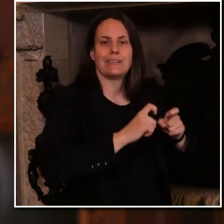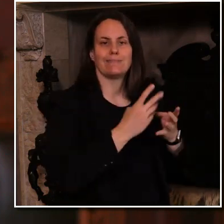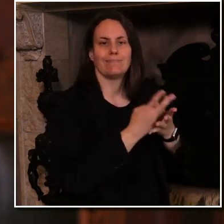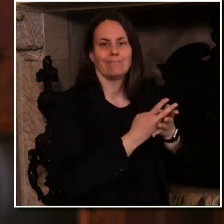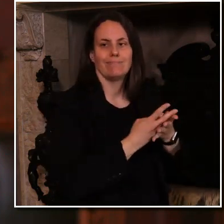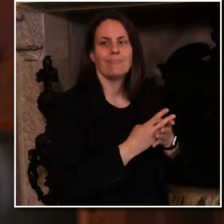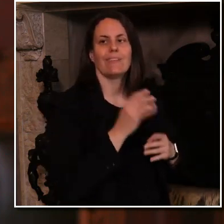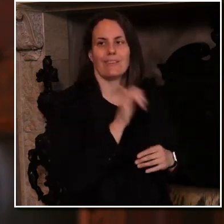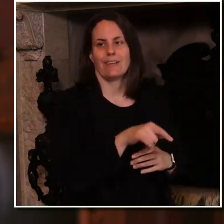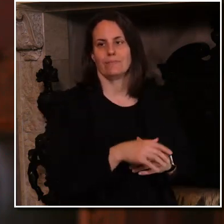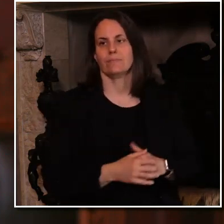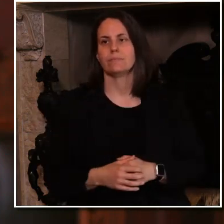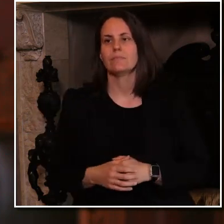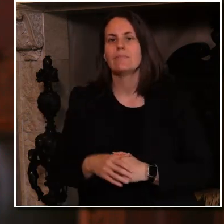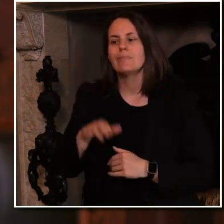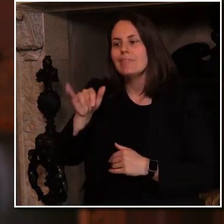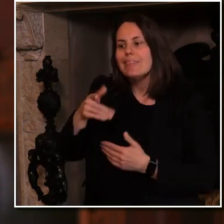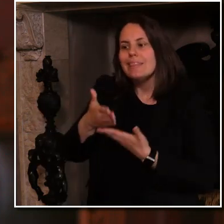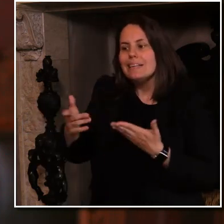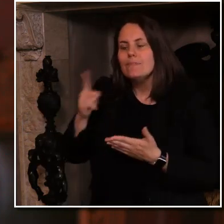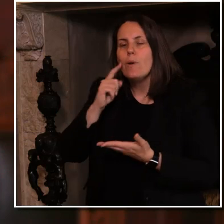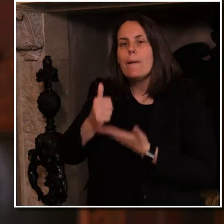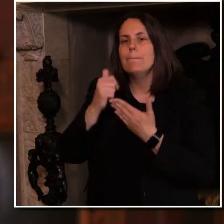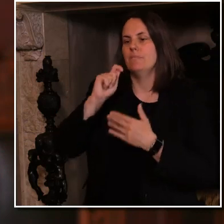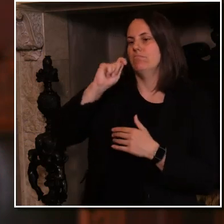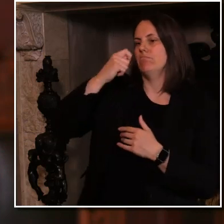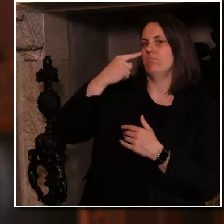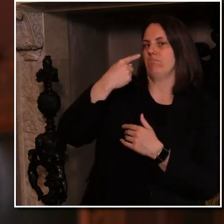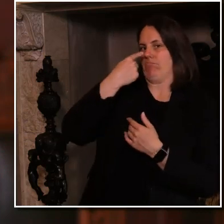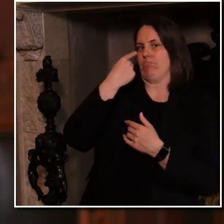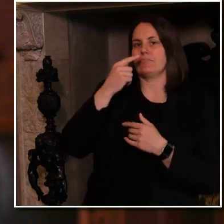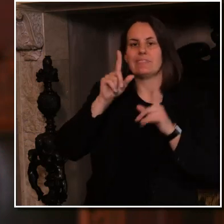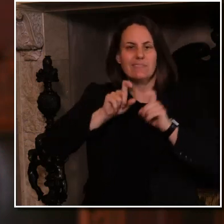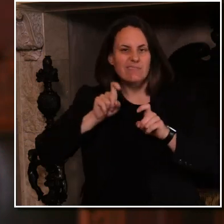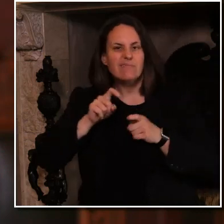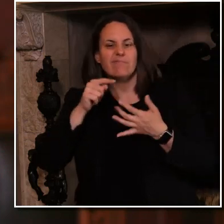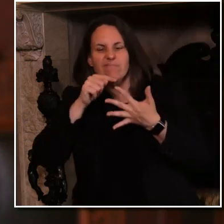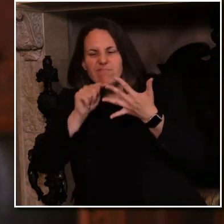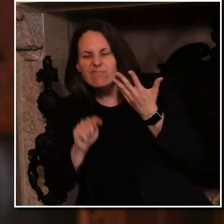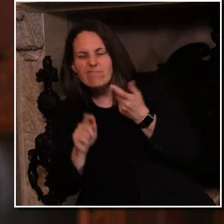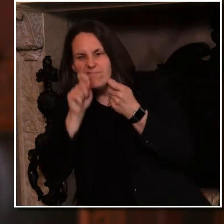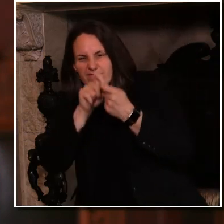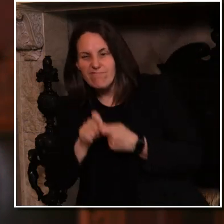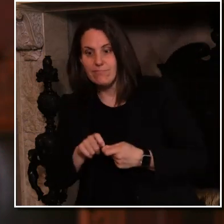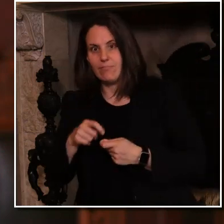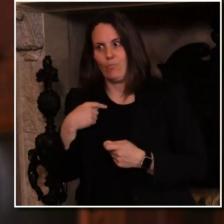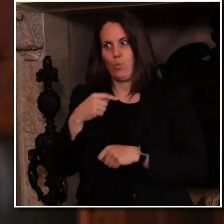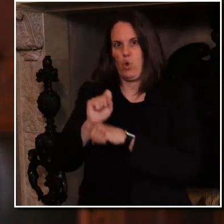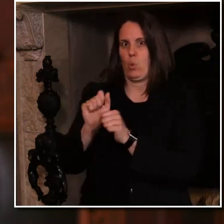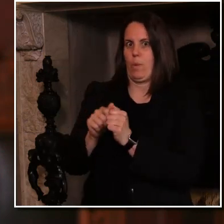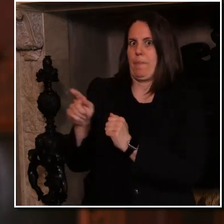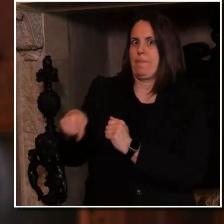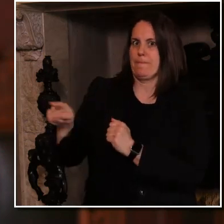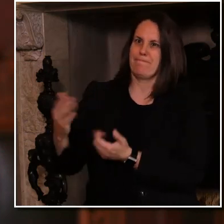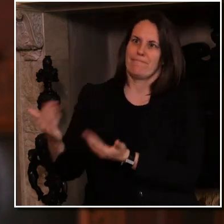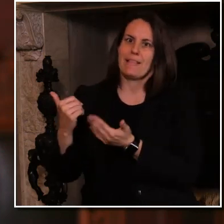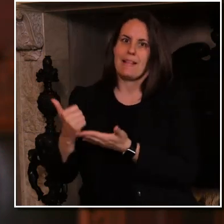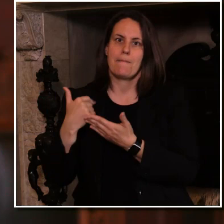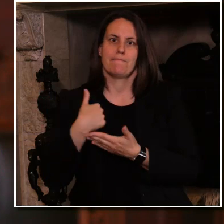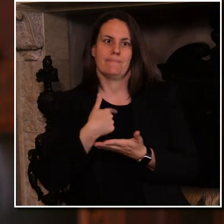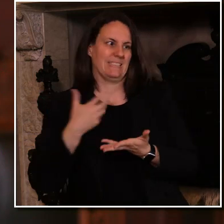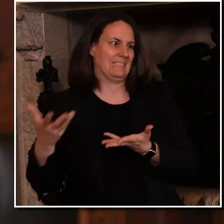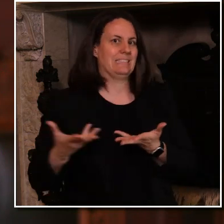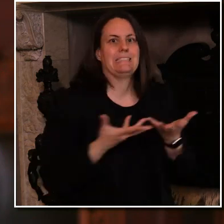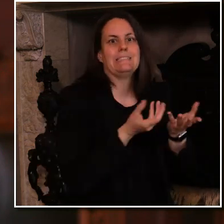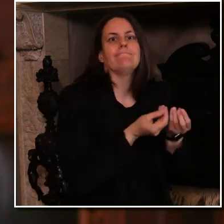types of pieces of the ingredients for this testing to try to help take some of the supply chain pressure off